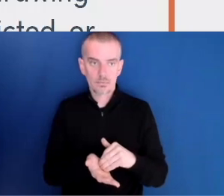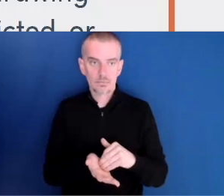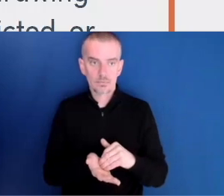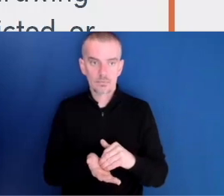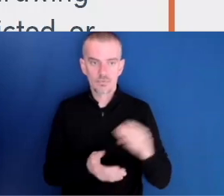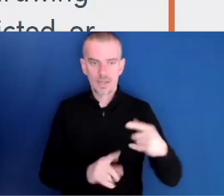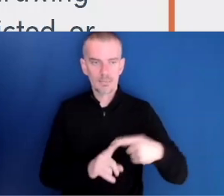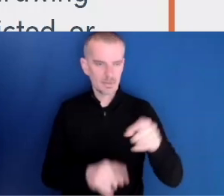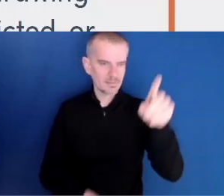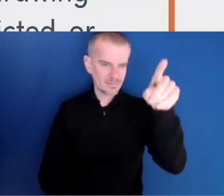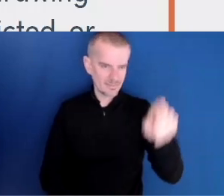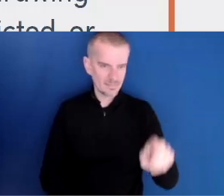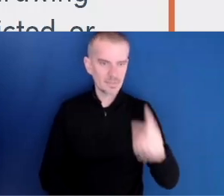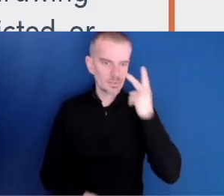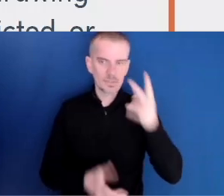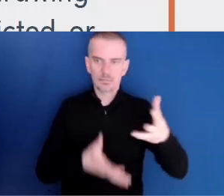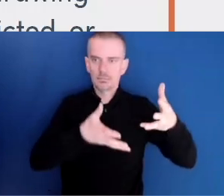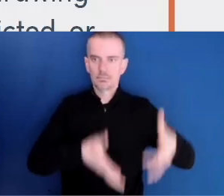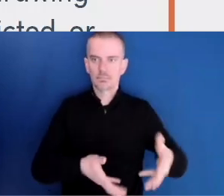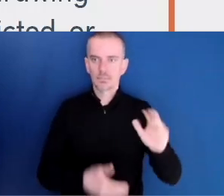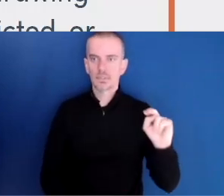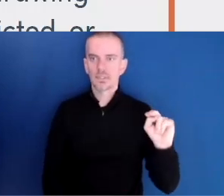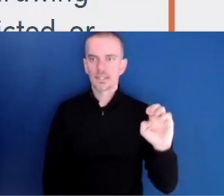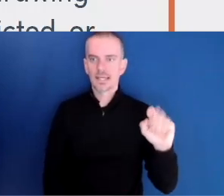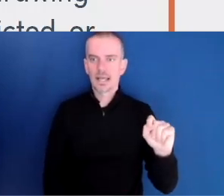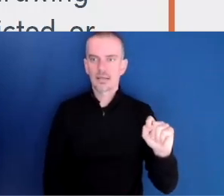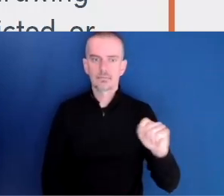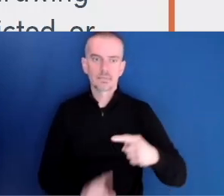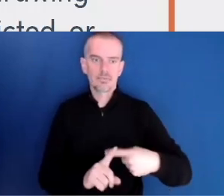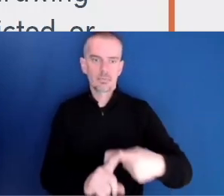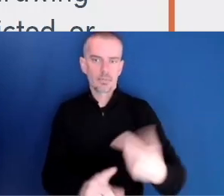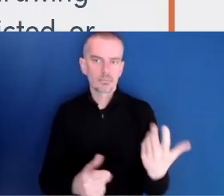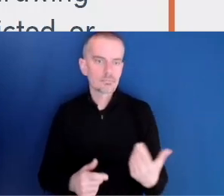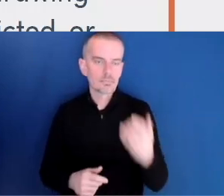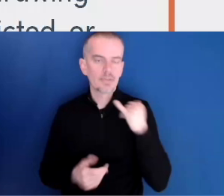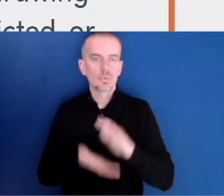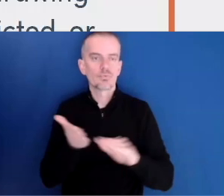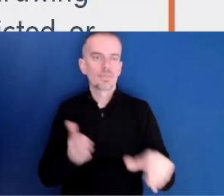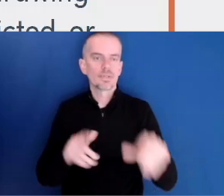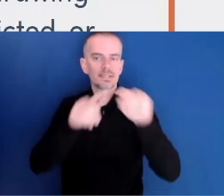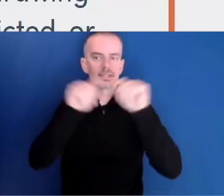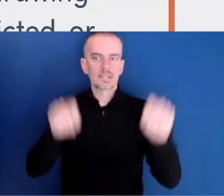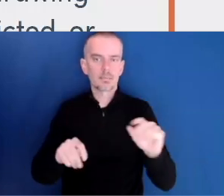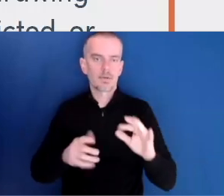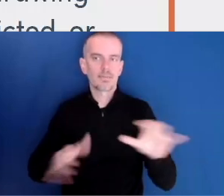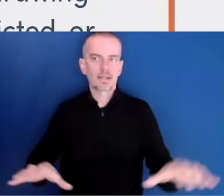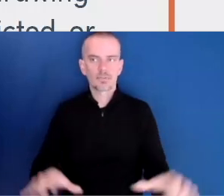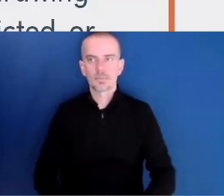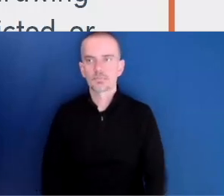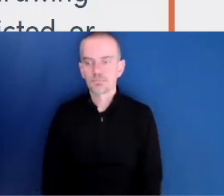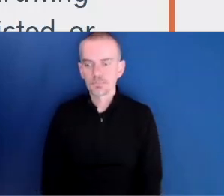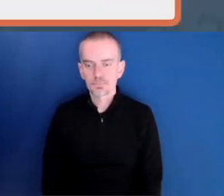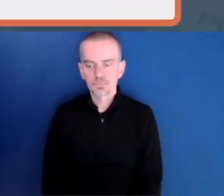can kind of see the net remaining on a monthly basis if we run our statement of activity like this.